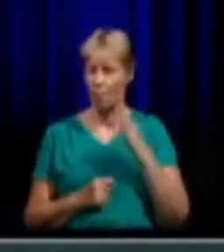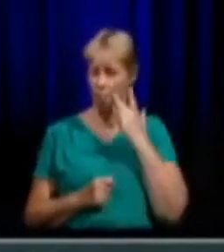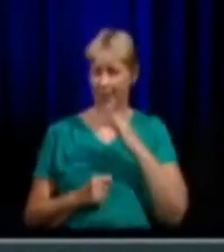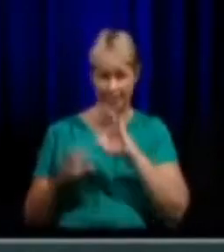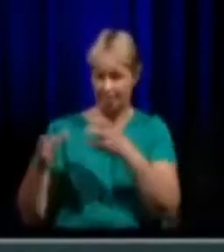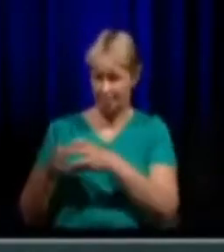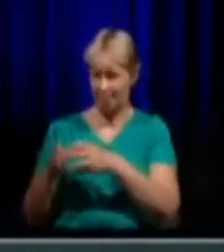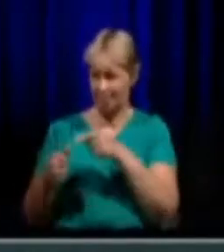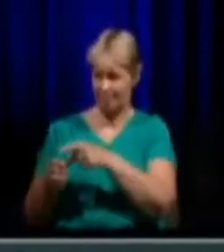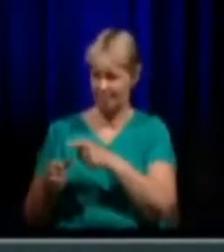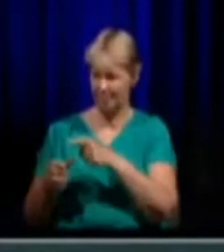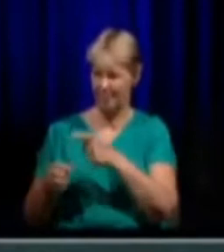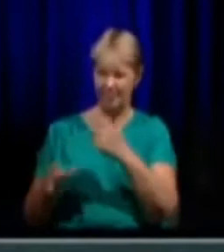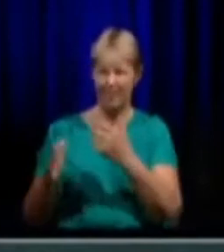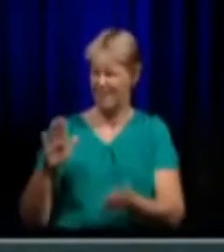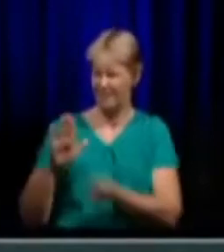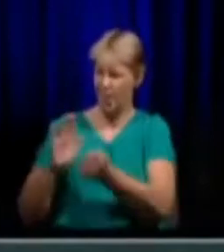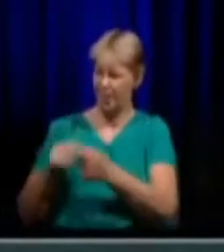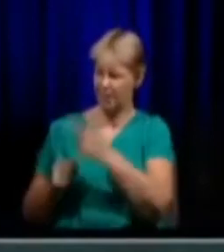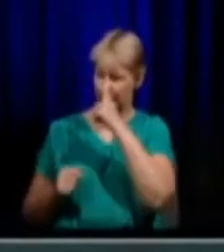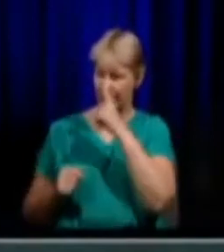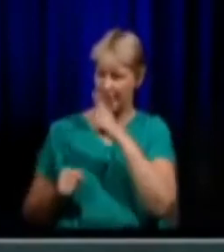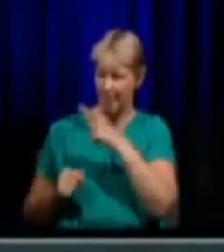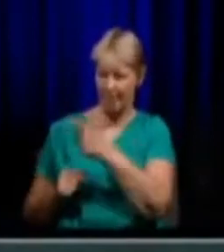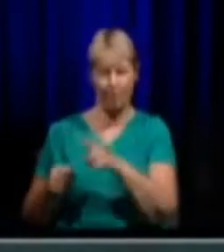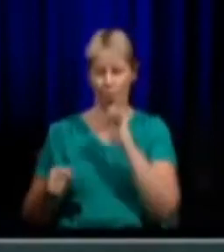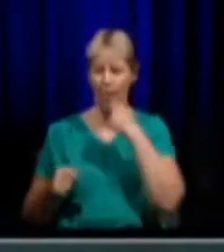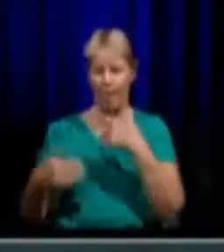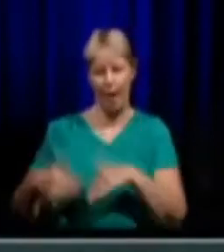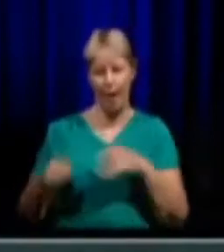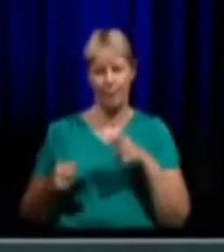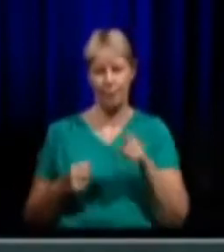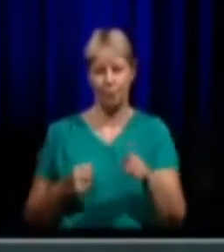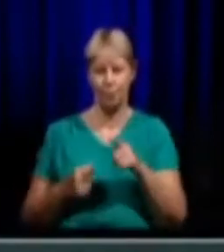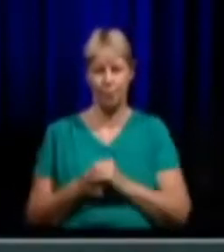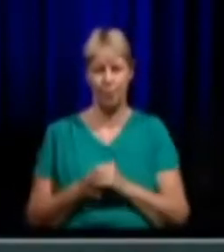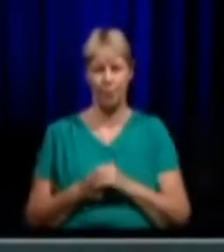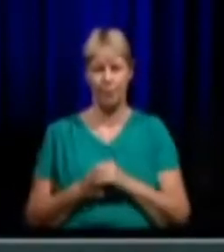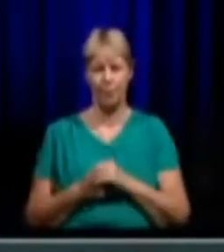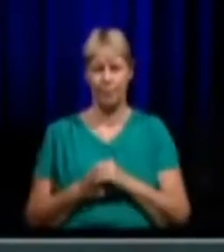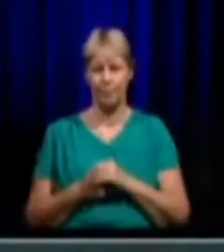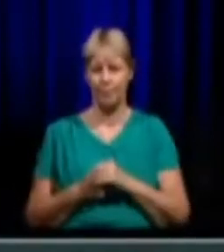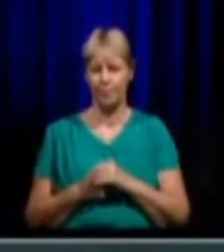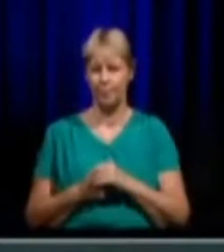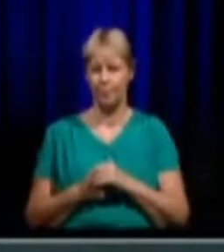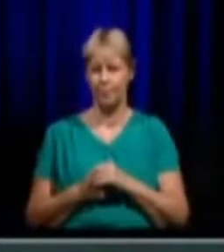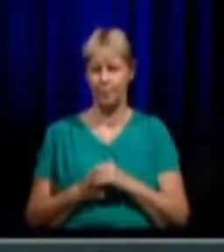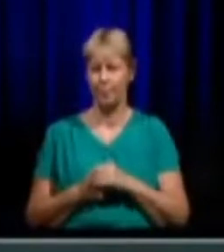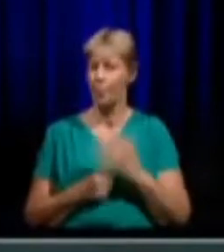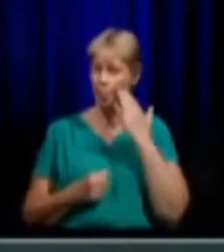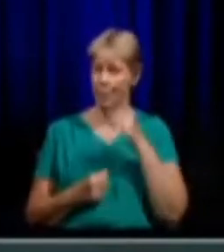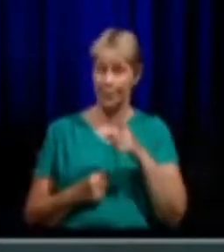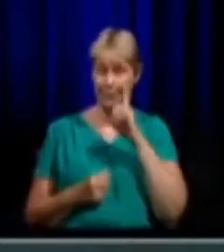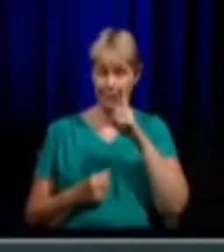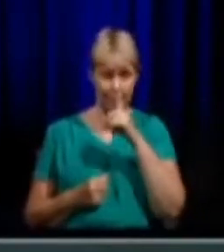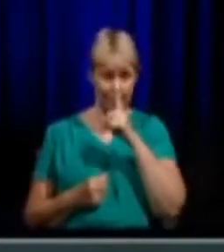suffers harm. So habits start with triggers or cues. And I want, through this message, for you to see that people you